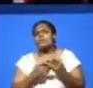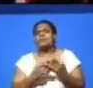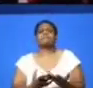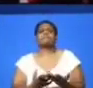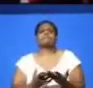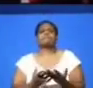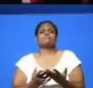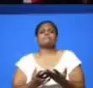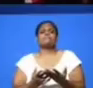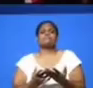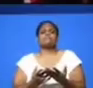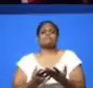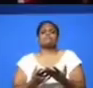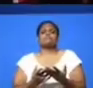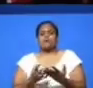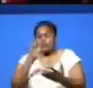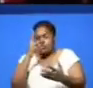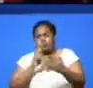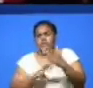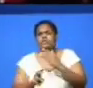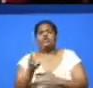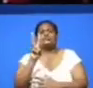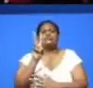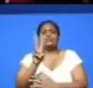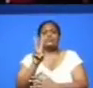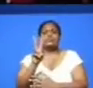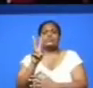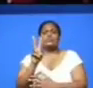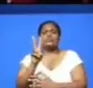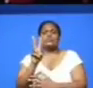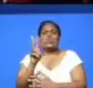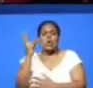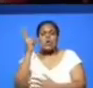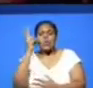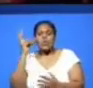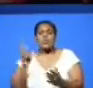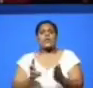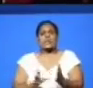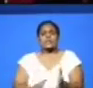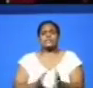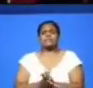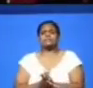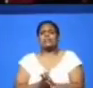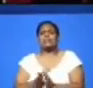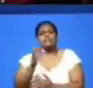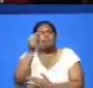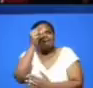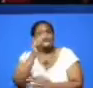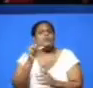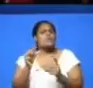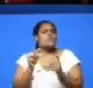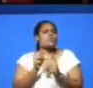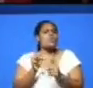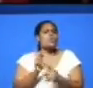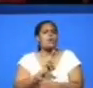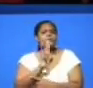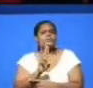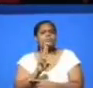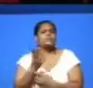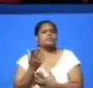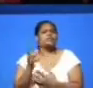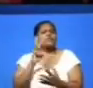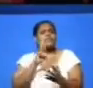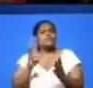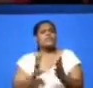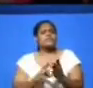two weaknesses. Revelation's two weaknesses. And the Greek word that is used here for weakness in